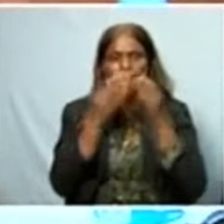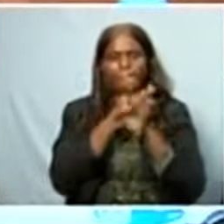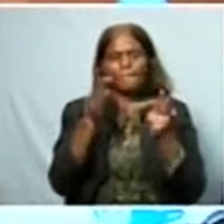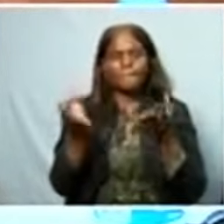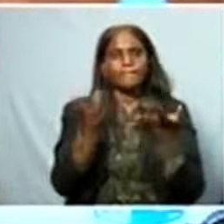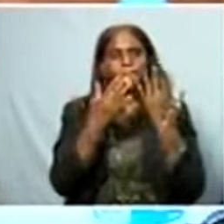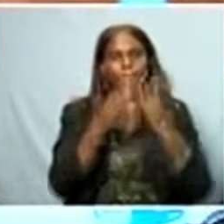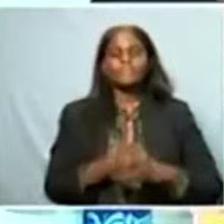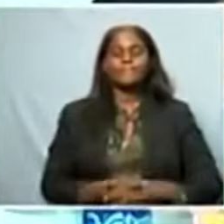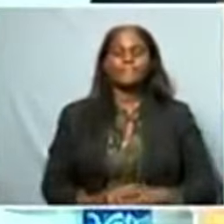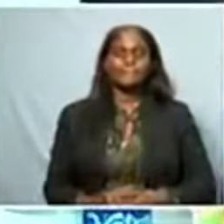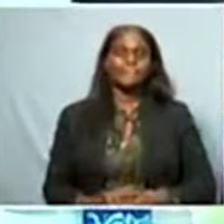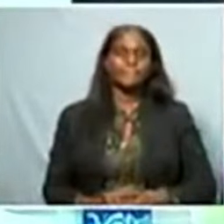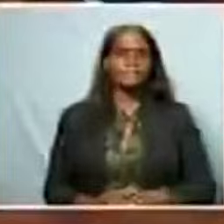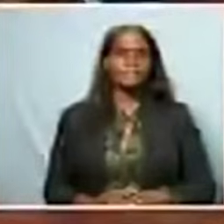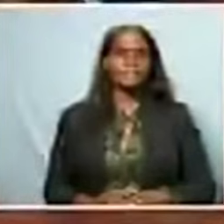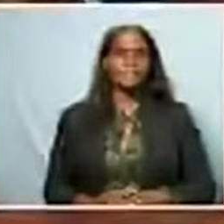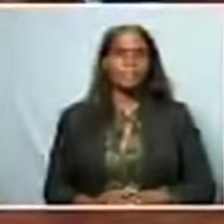go.